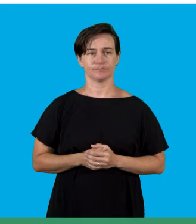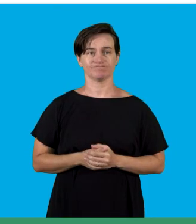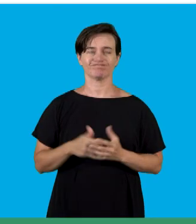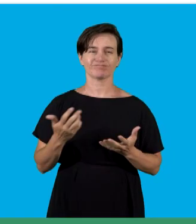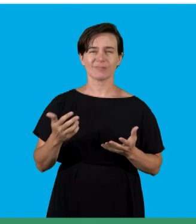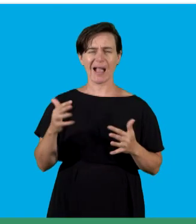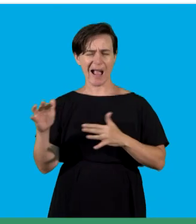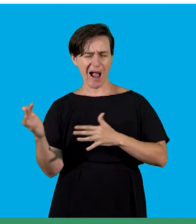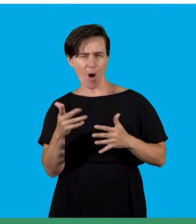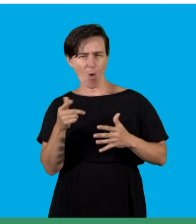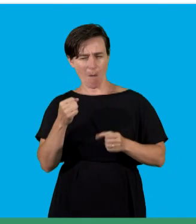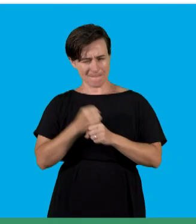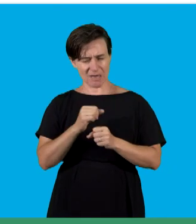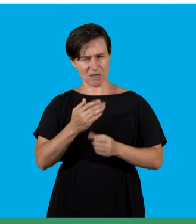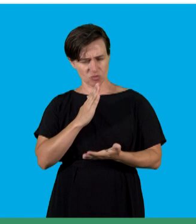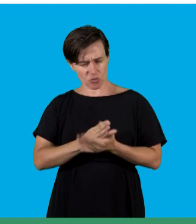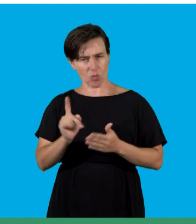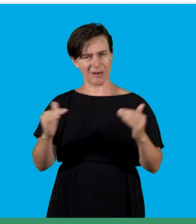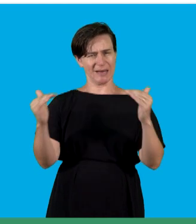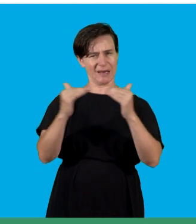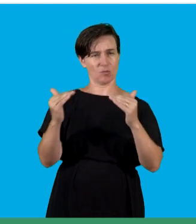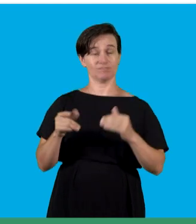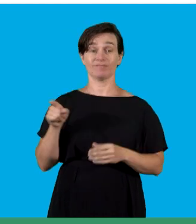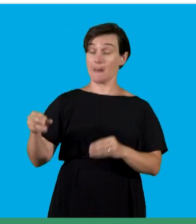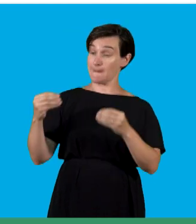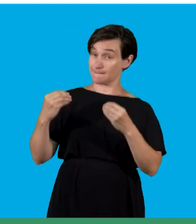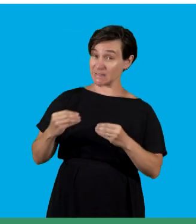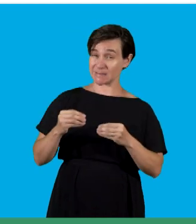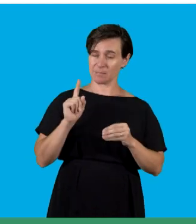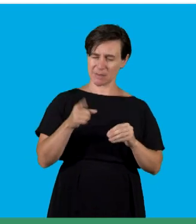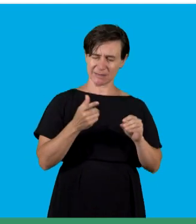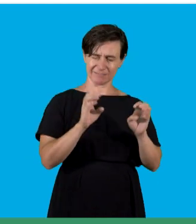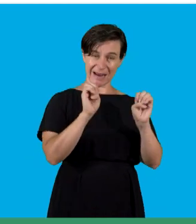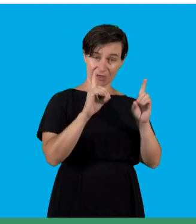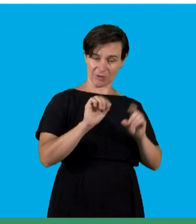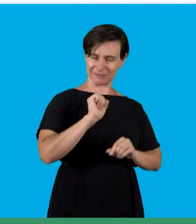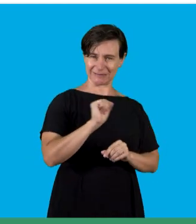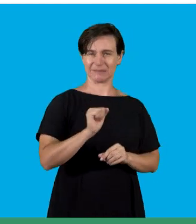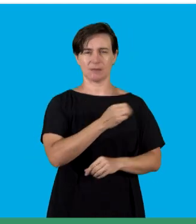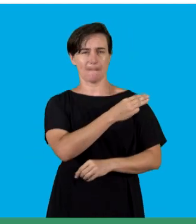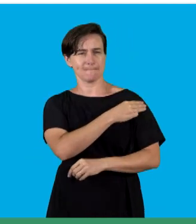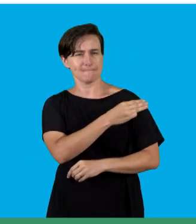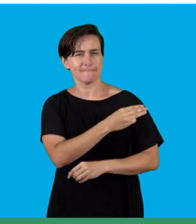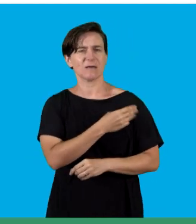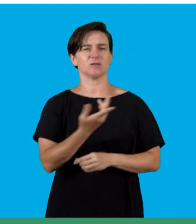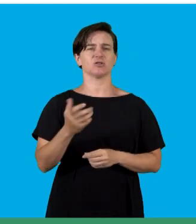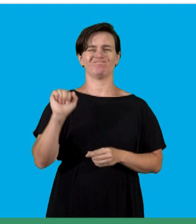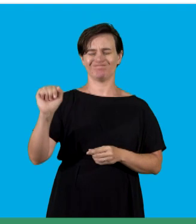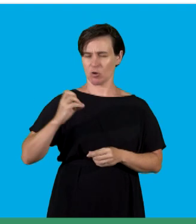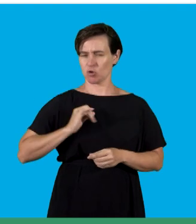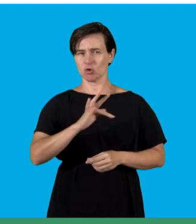Initiatives to address inclusivity. Businesses should educate managers and employees on the benefits